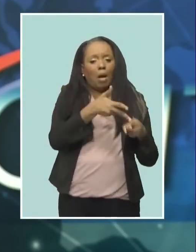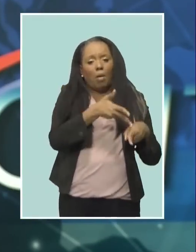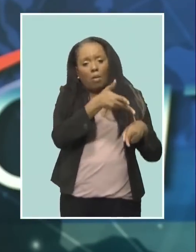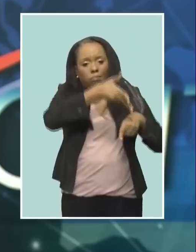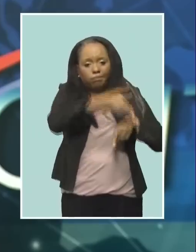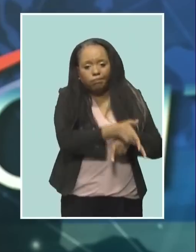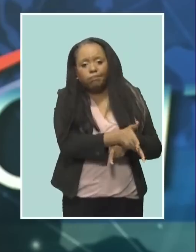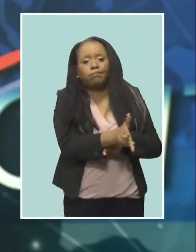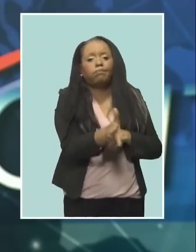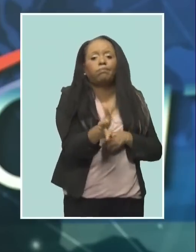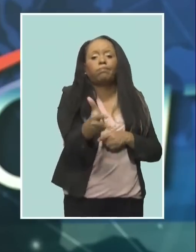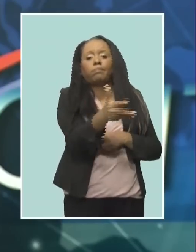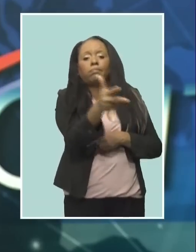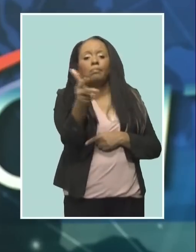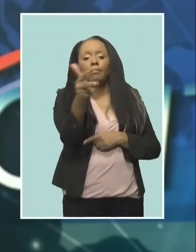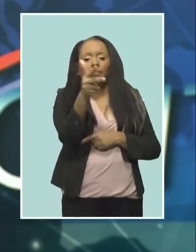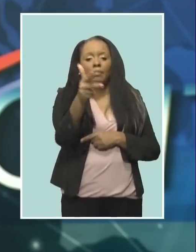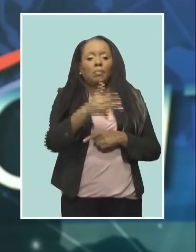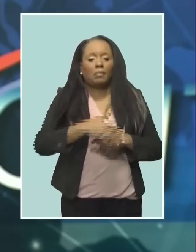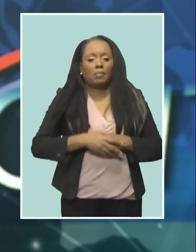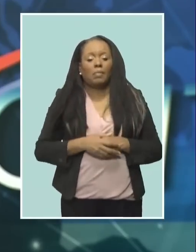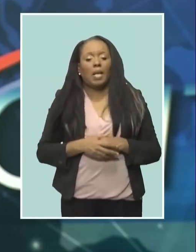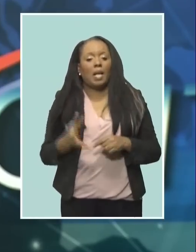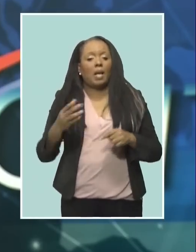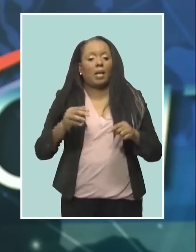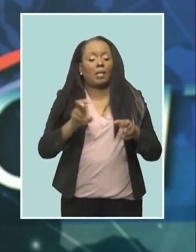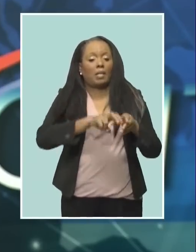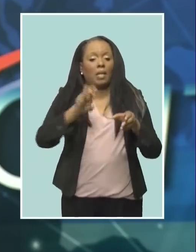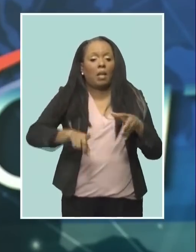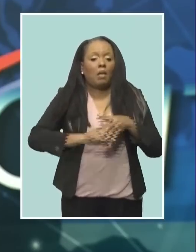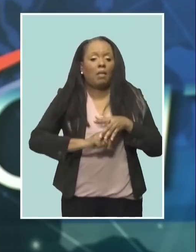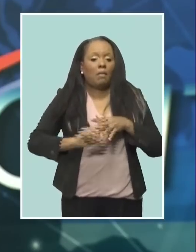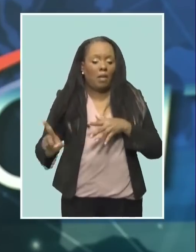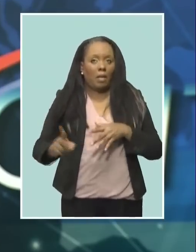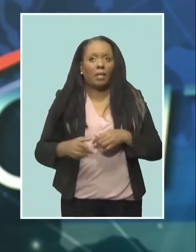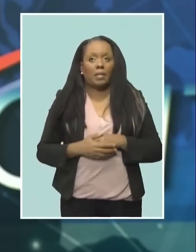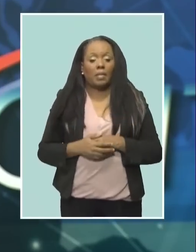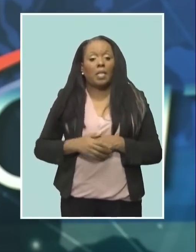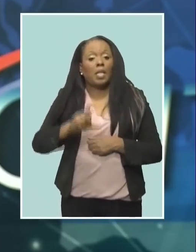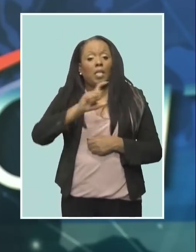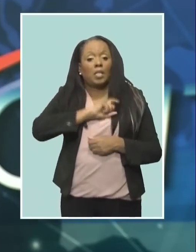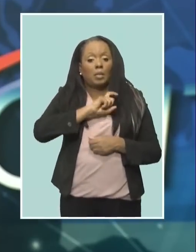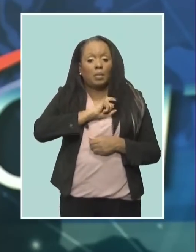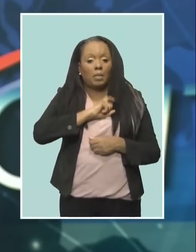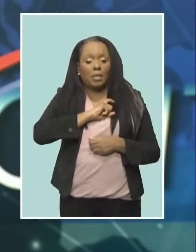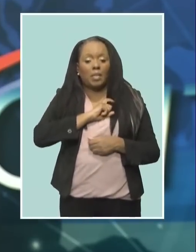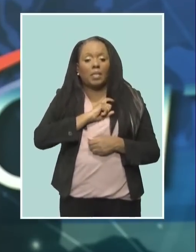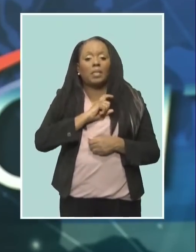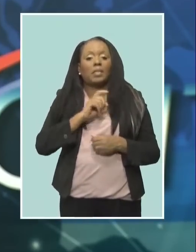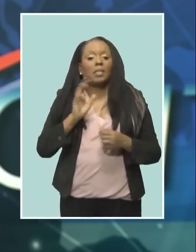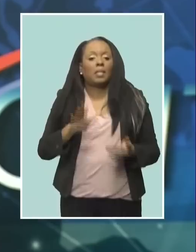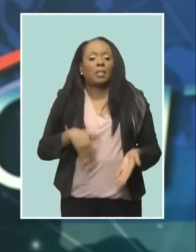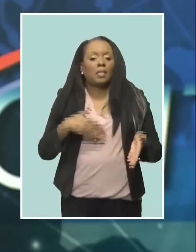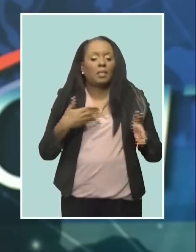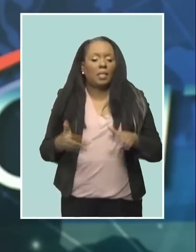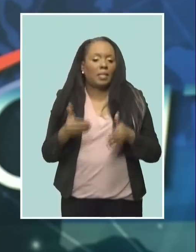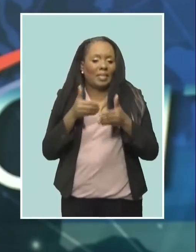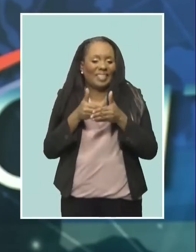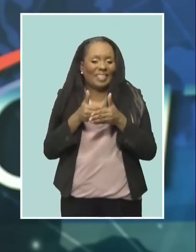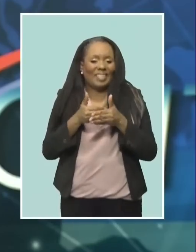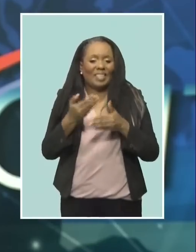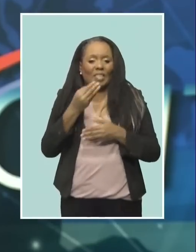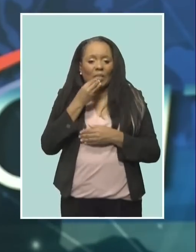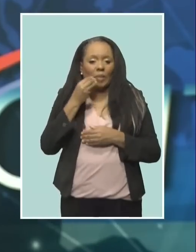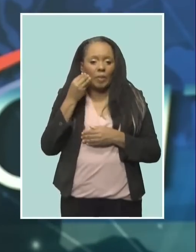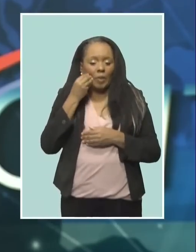the vehicle and continued traveling a fair distance from the scene of the incident. The driver of the vehicle then fled. Sergeant Rochester